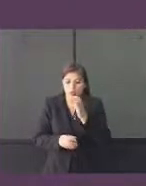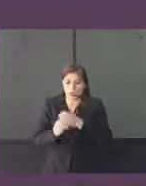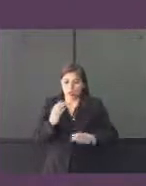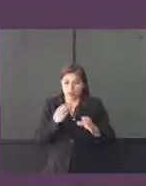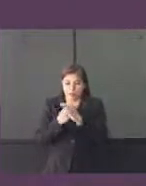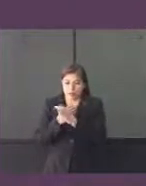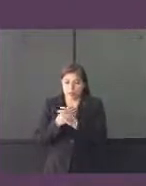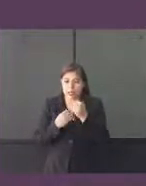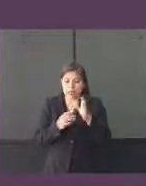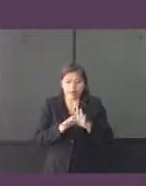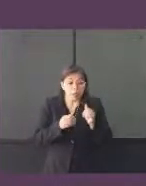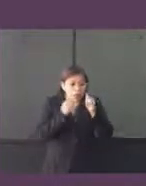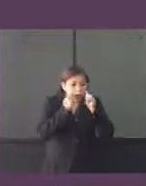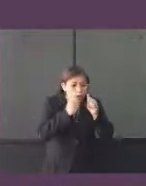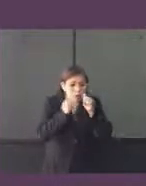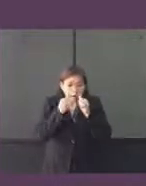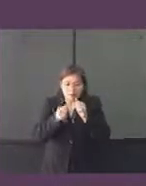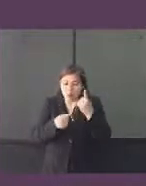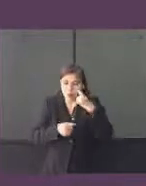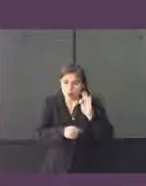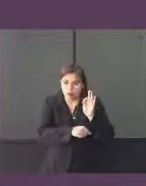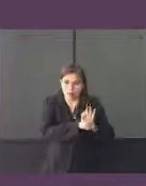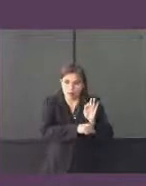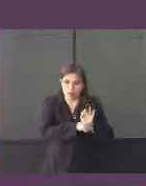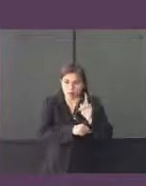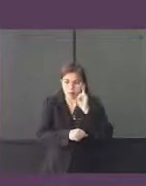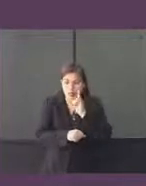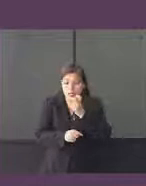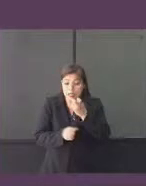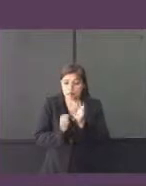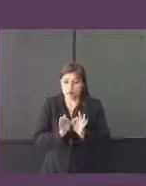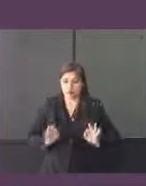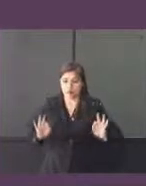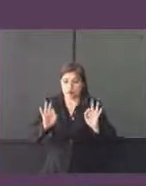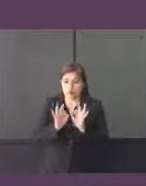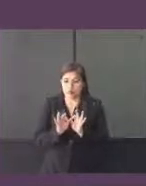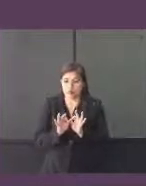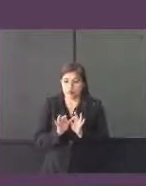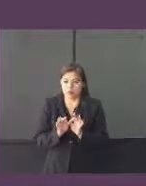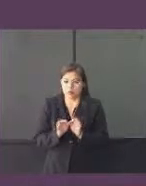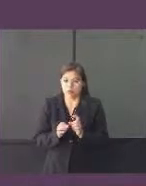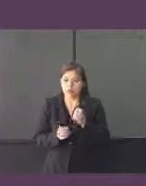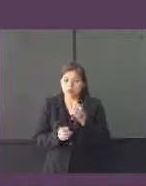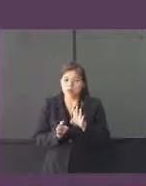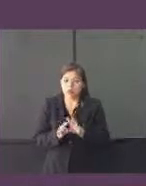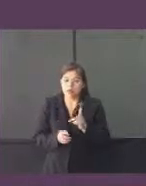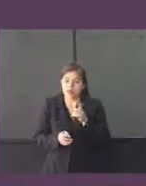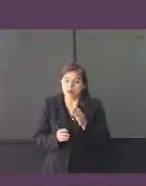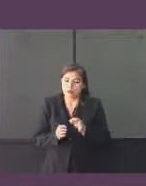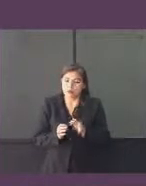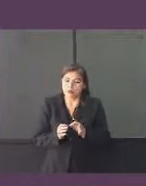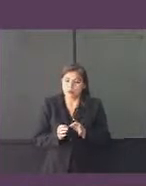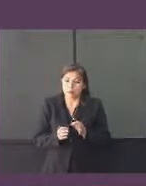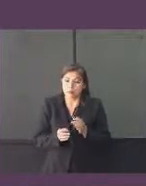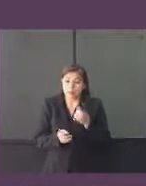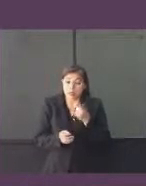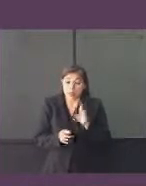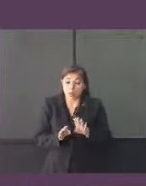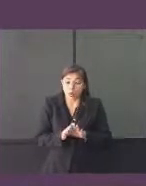the addition of a protection measure that we think is very important.